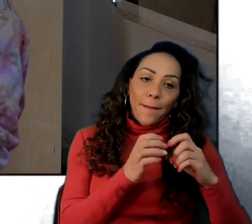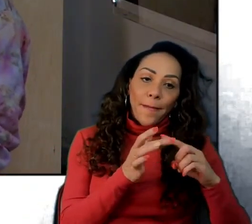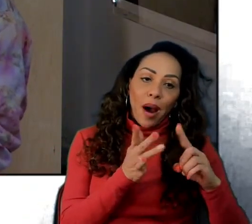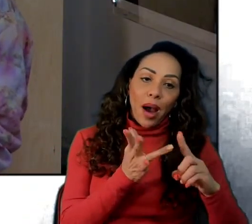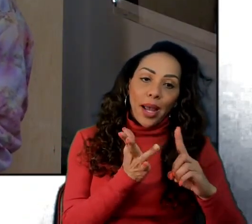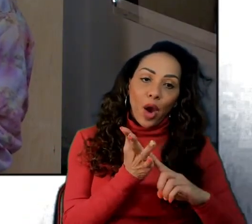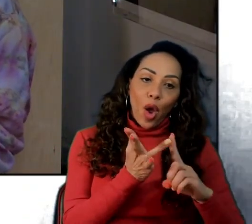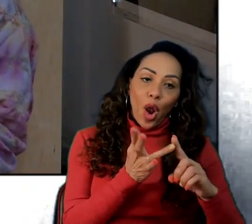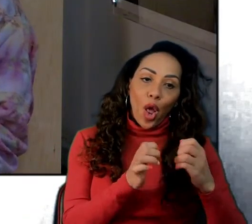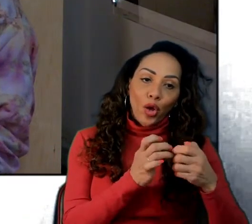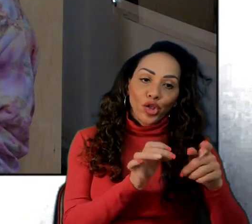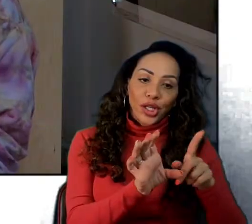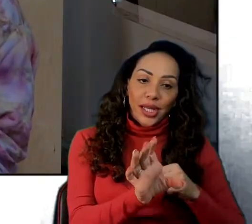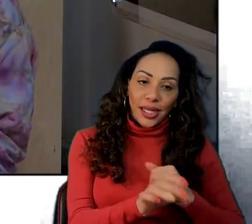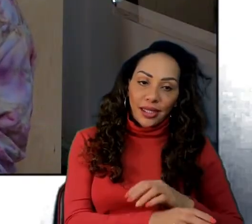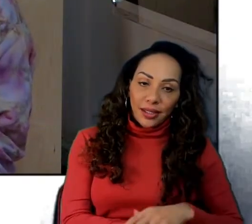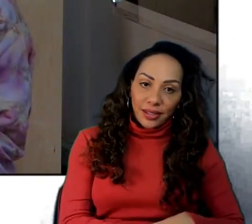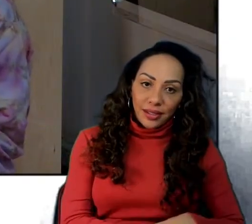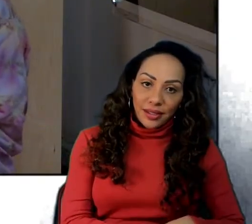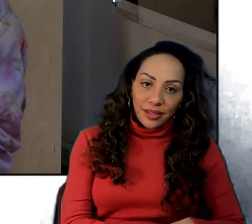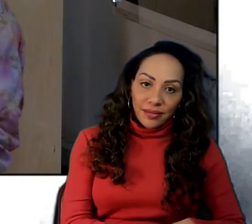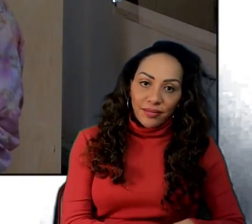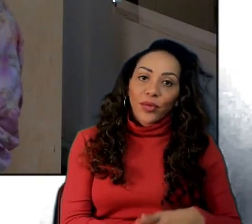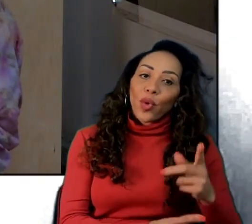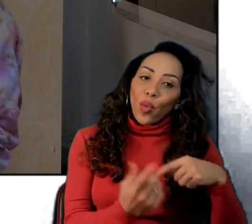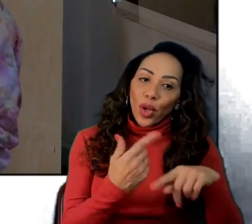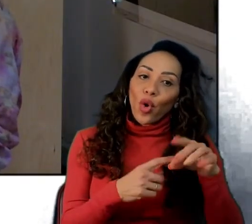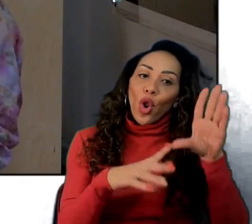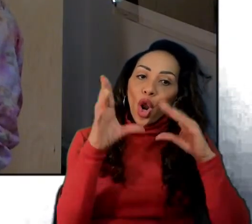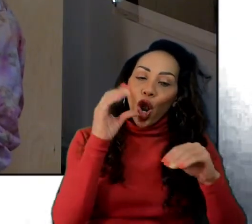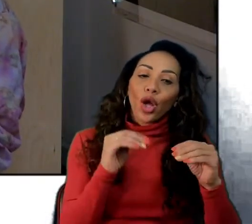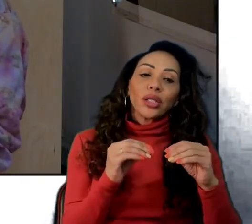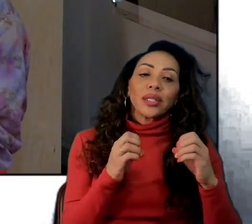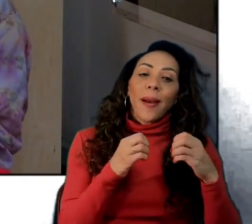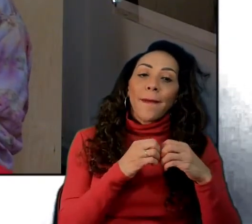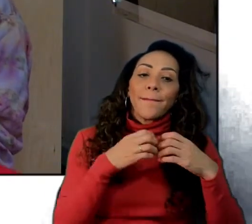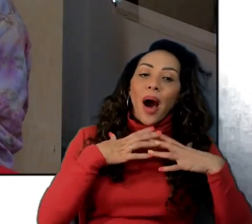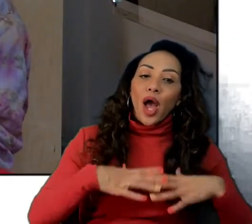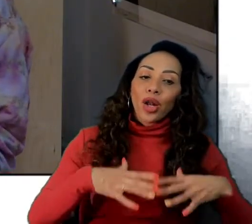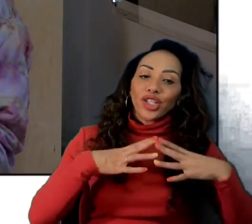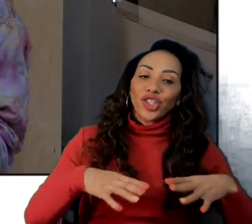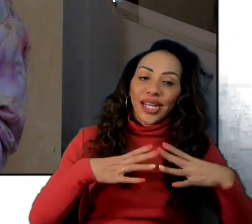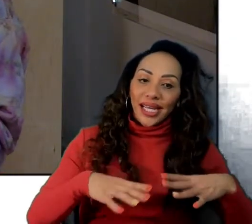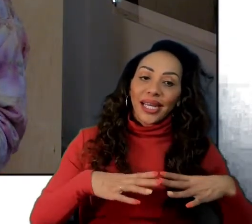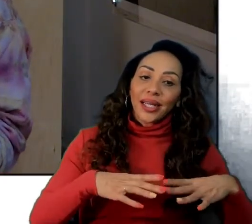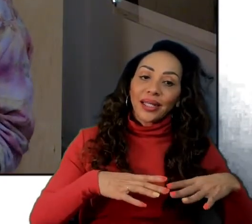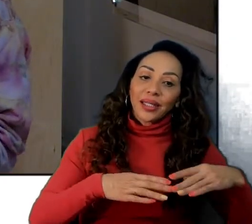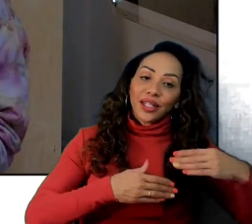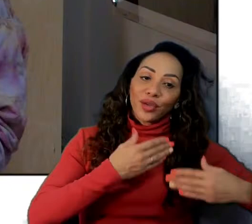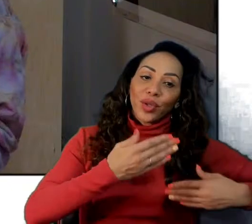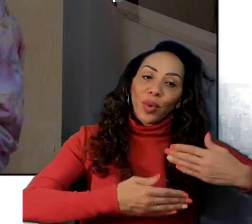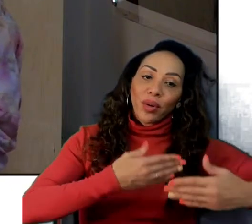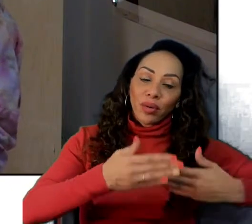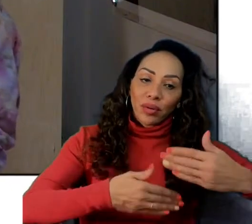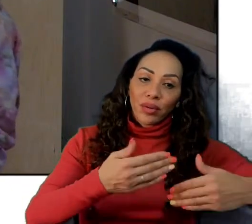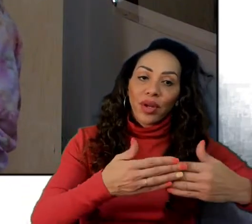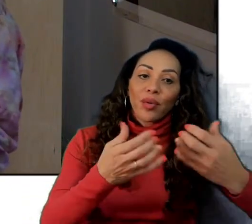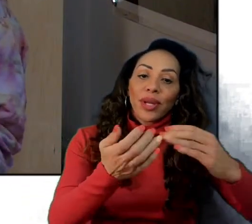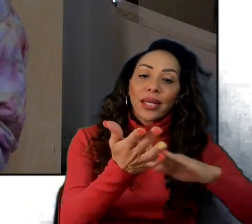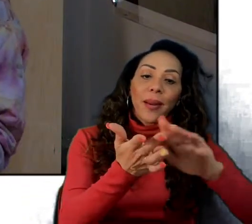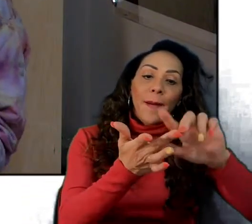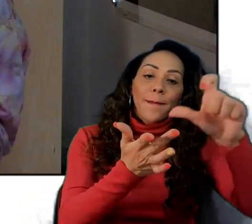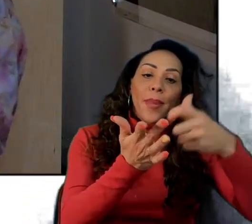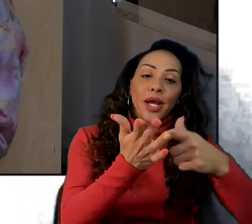we all had to kind of pick up the biology as we went, and we had some amazing people at Microlab Bristol and various